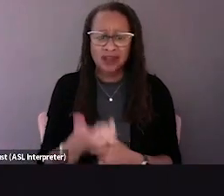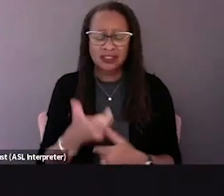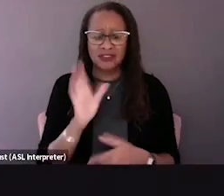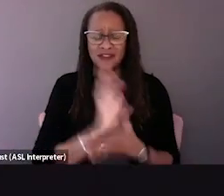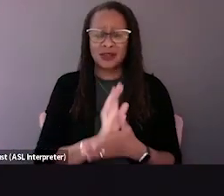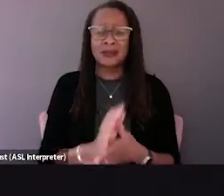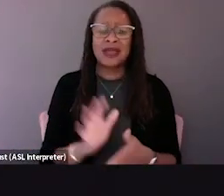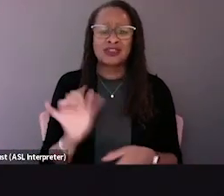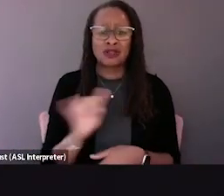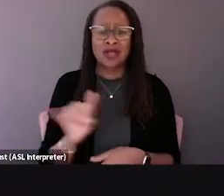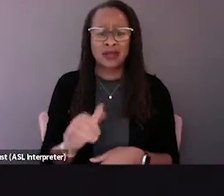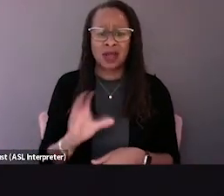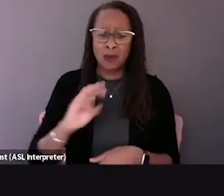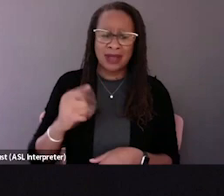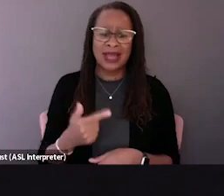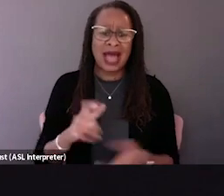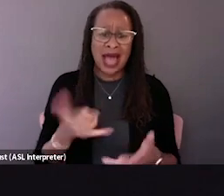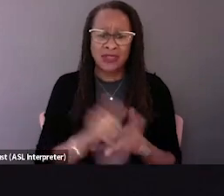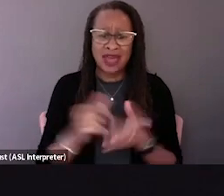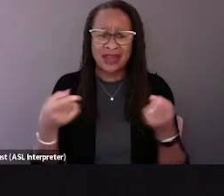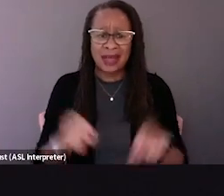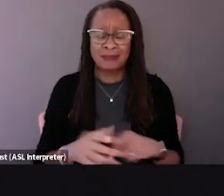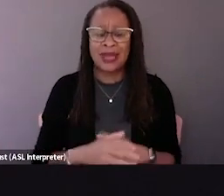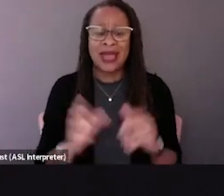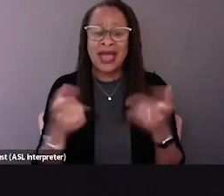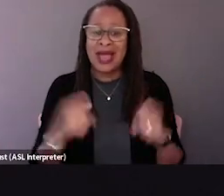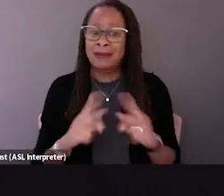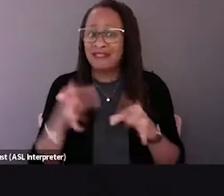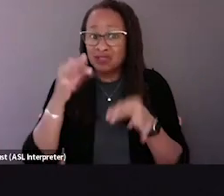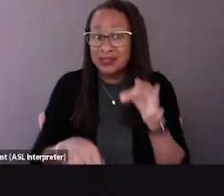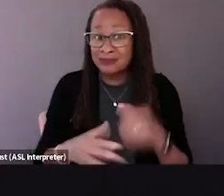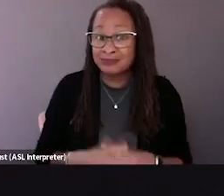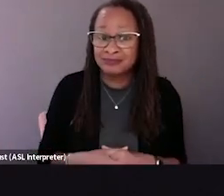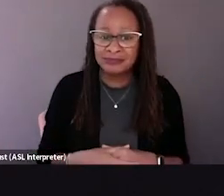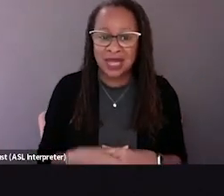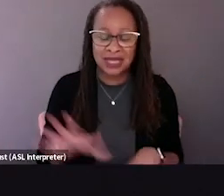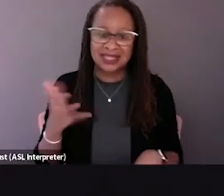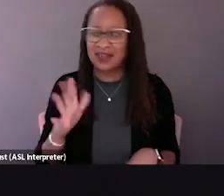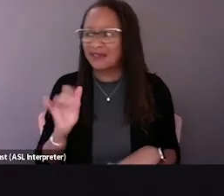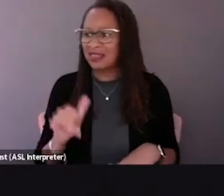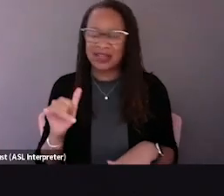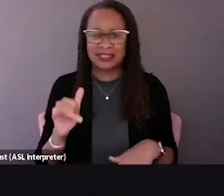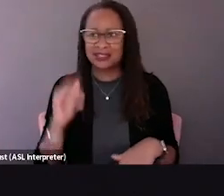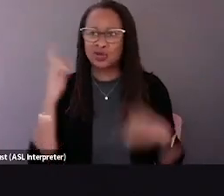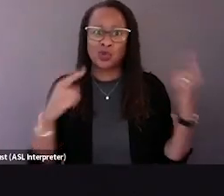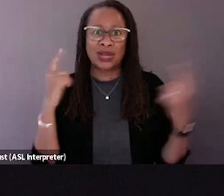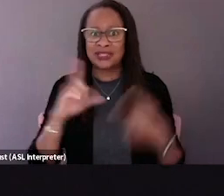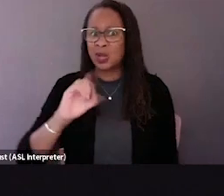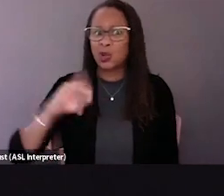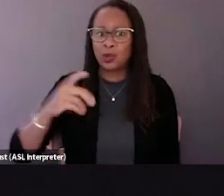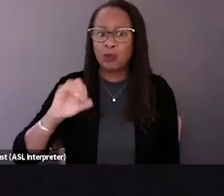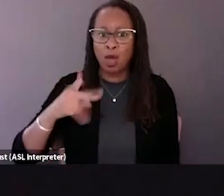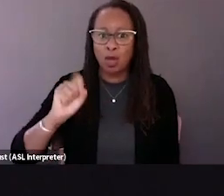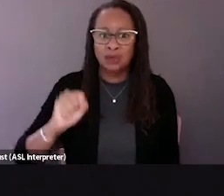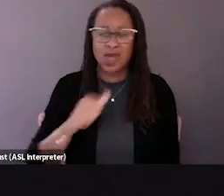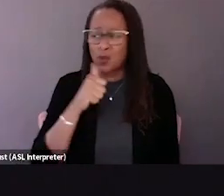my God, like how did this happen? And it happened very simply. Like, it's like kind of these like crazy loopholes, right? And it's like, we're not